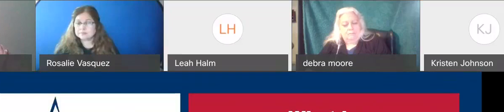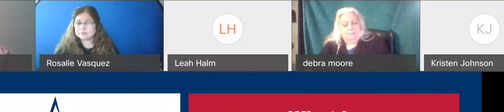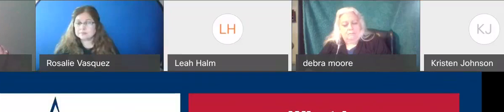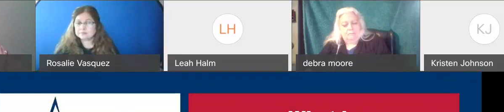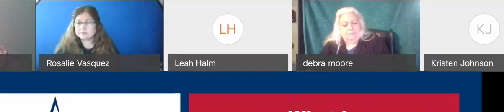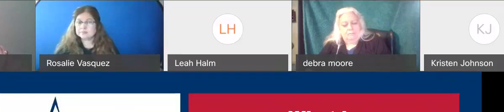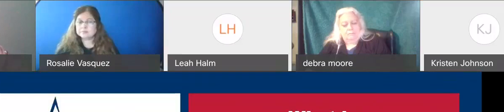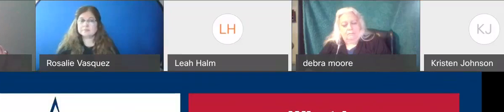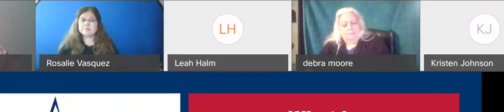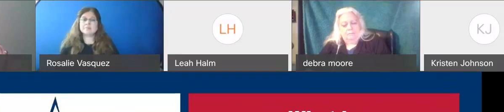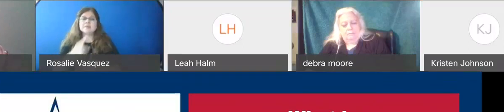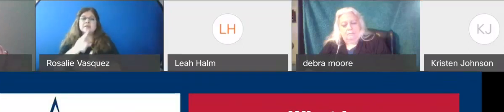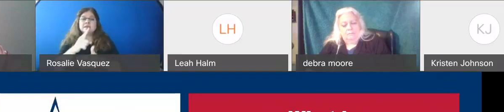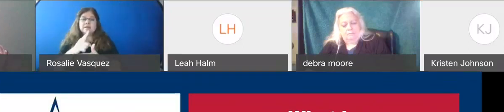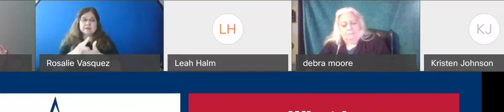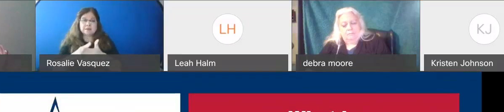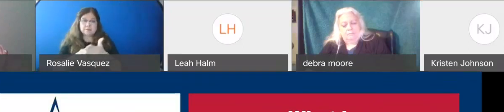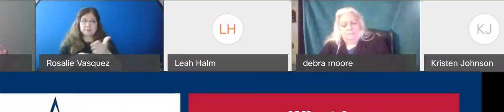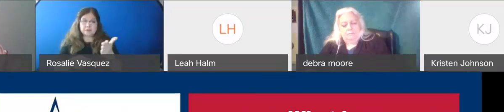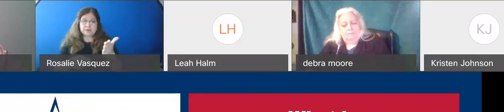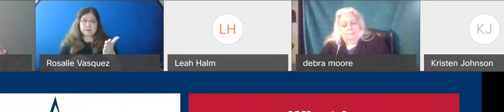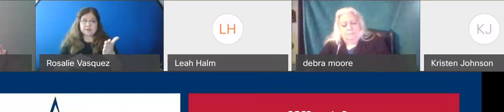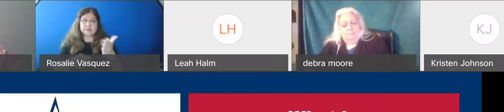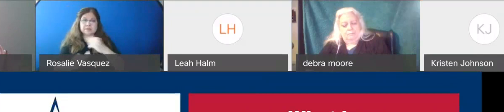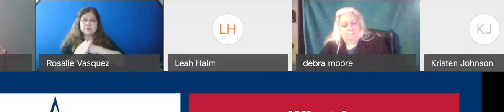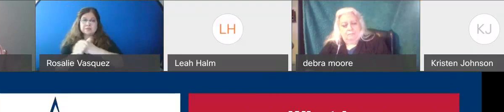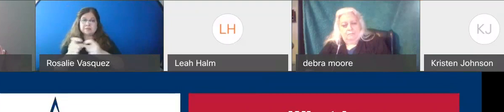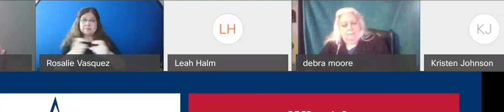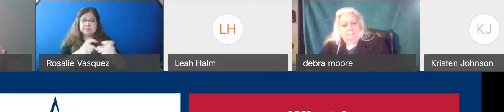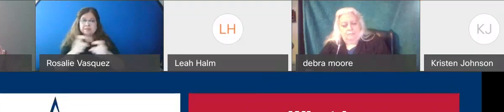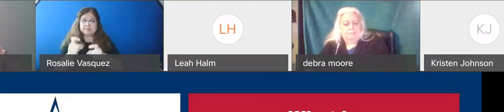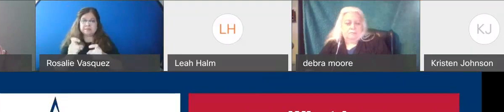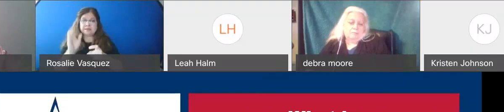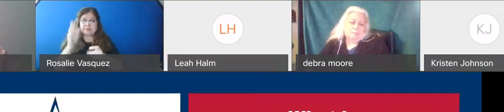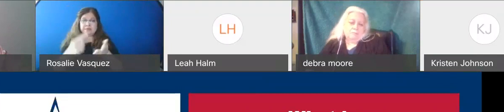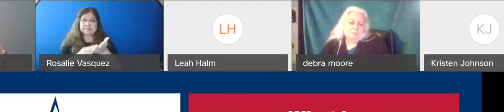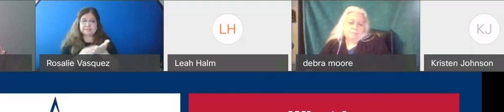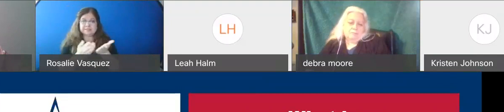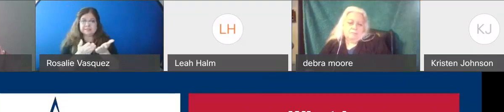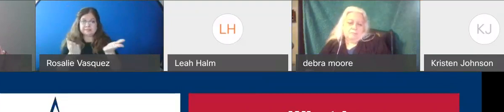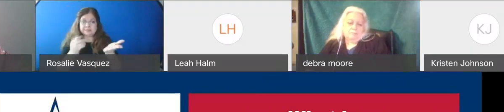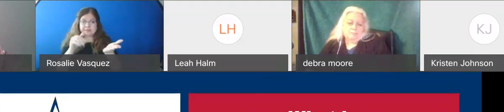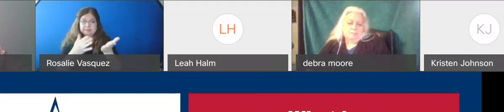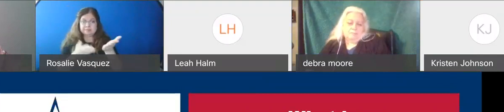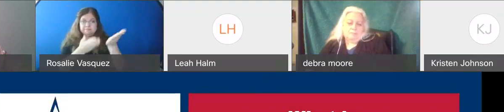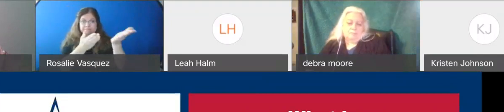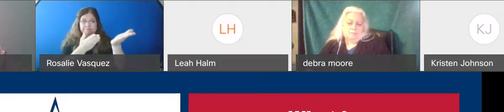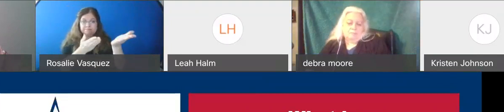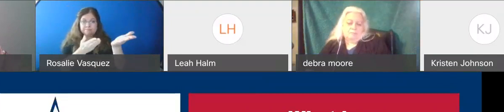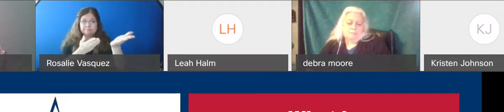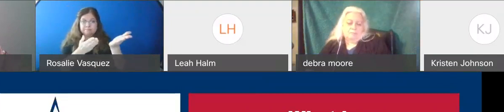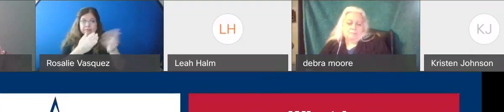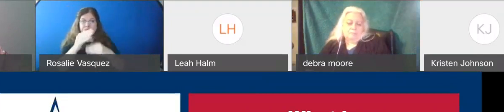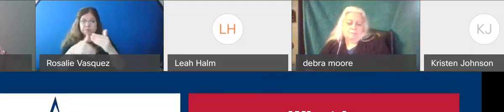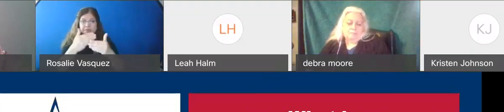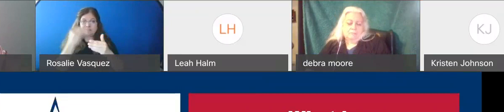All right, so what is risk management? So risk management, as we'll discuss here in this presentation, is the process of considering